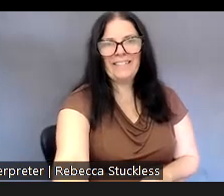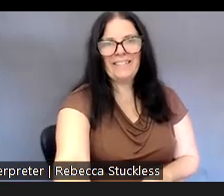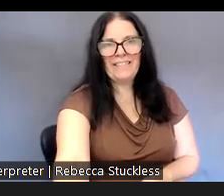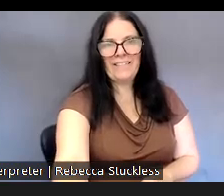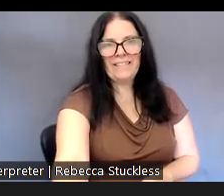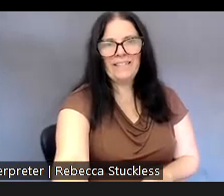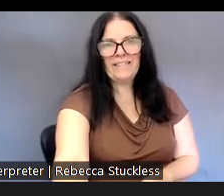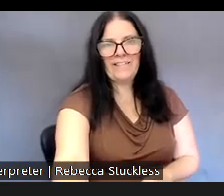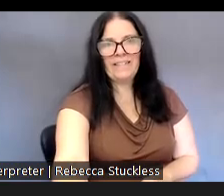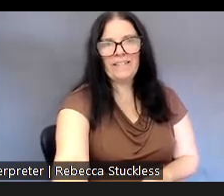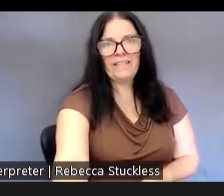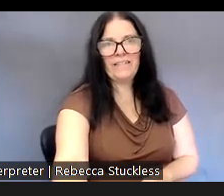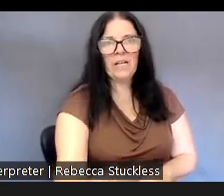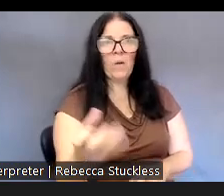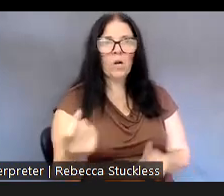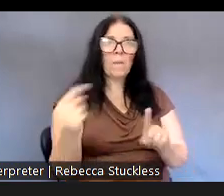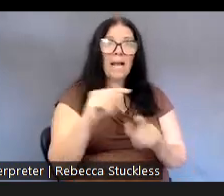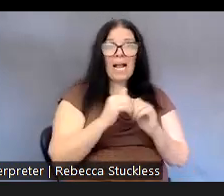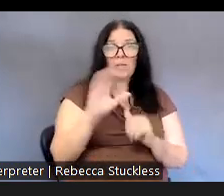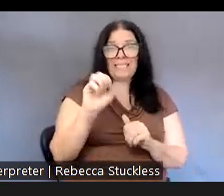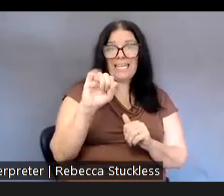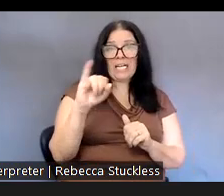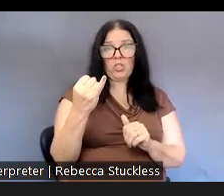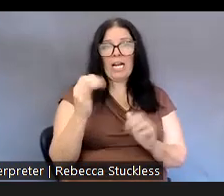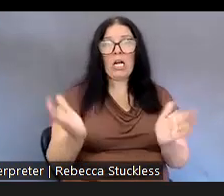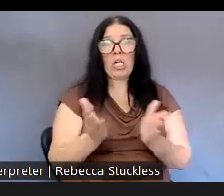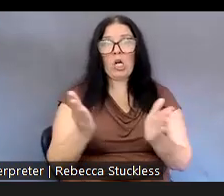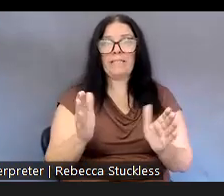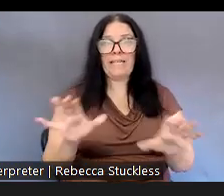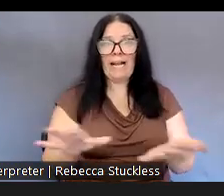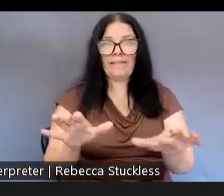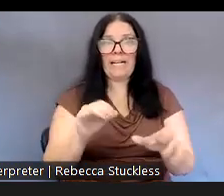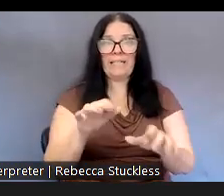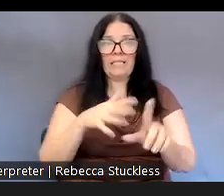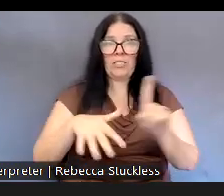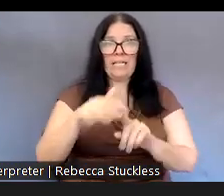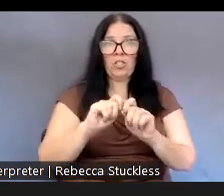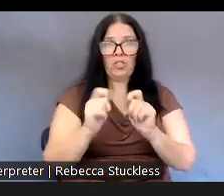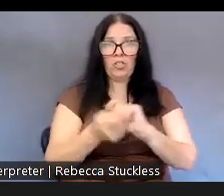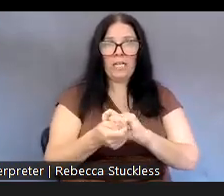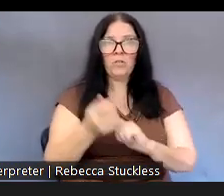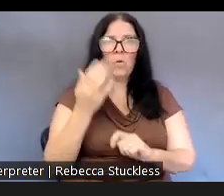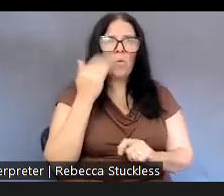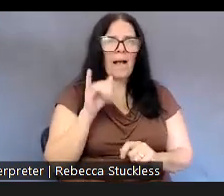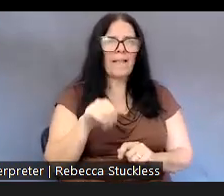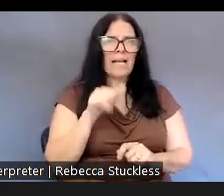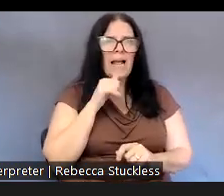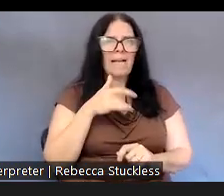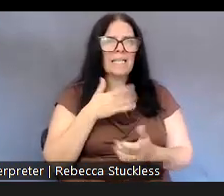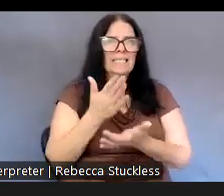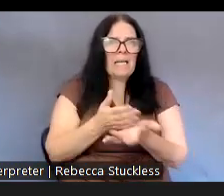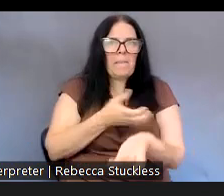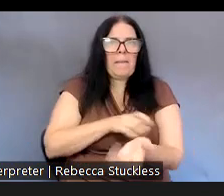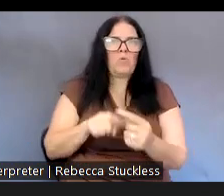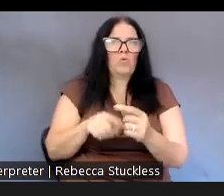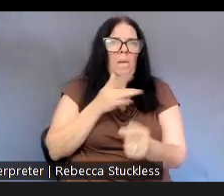Going back to how CSJ encourages activism and societal change, why would that not feel at least somewhat empowering to